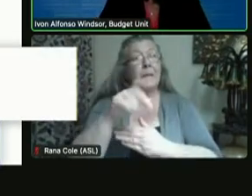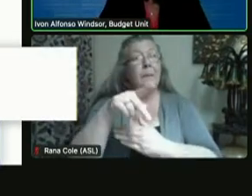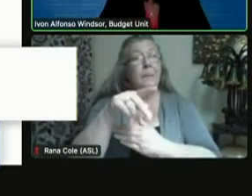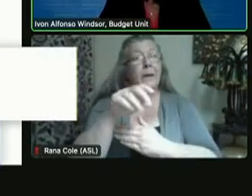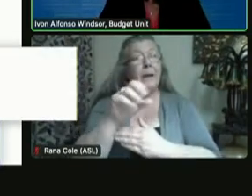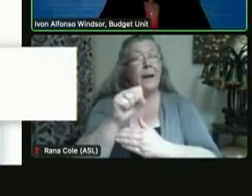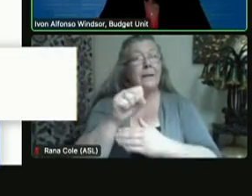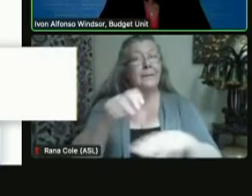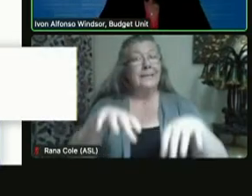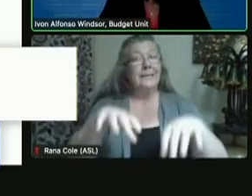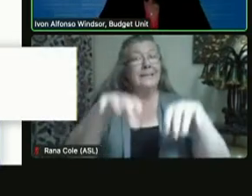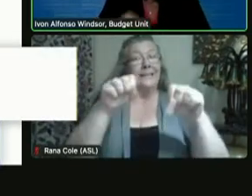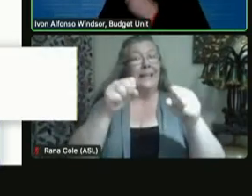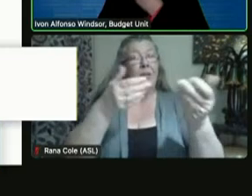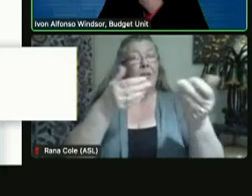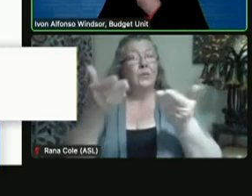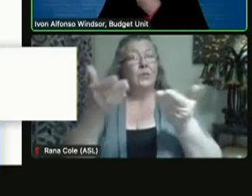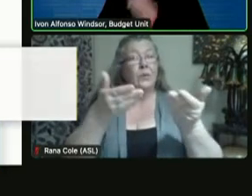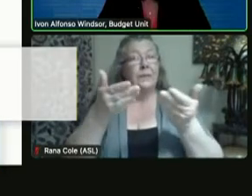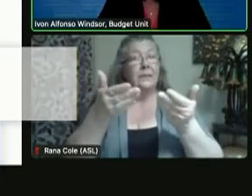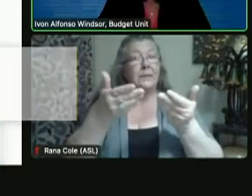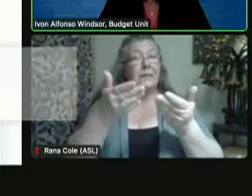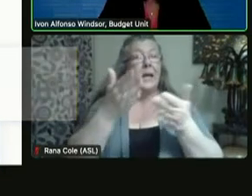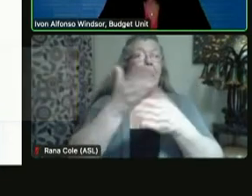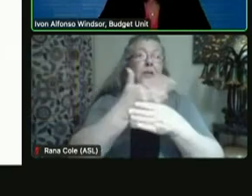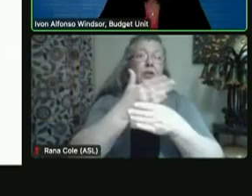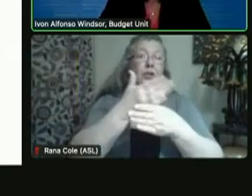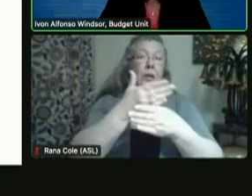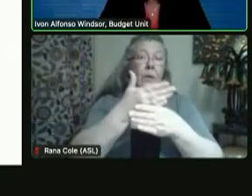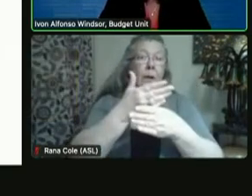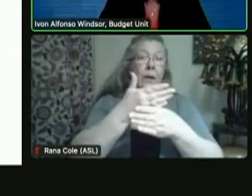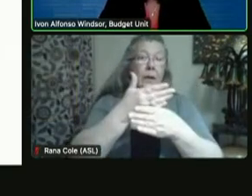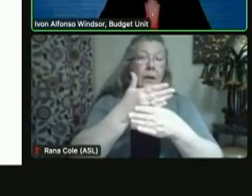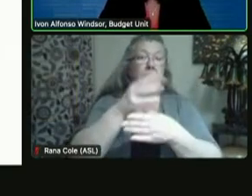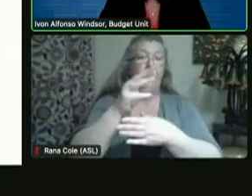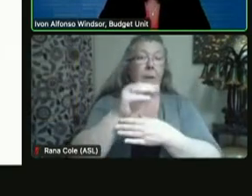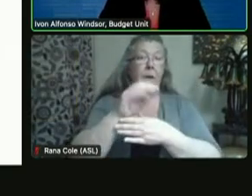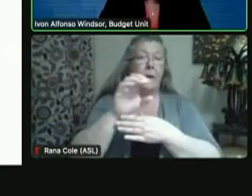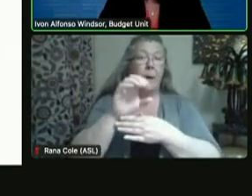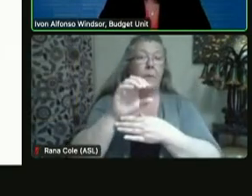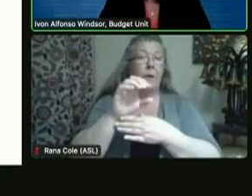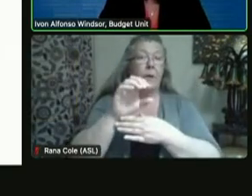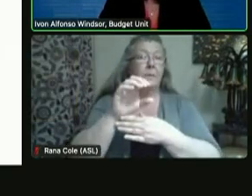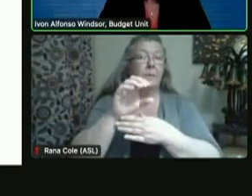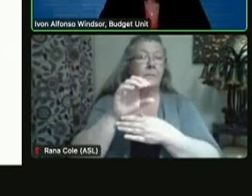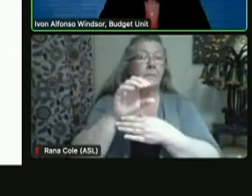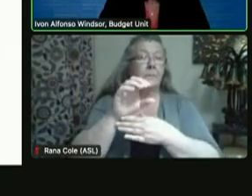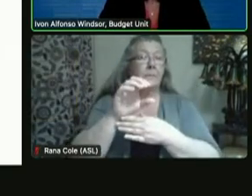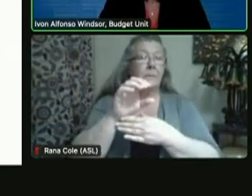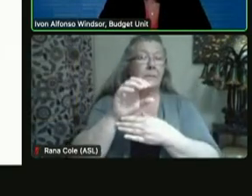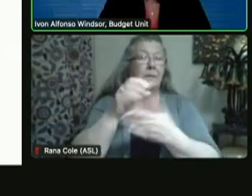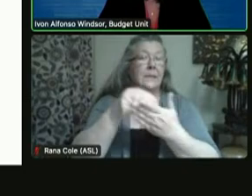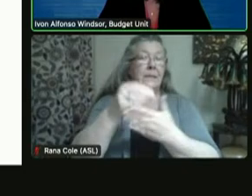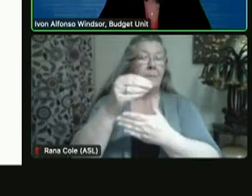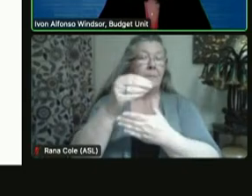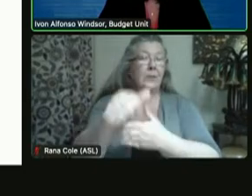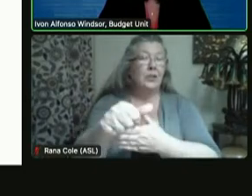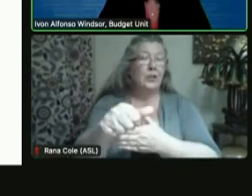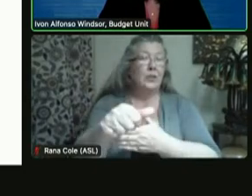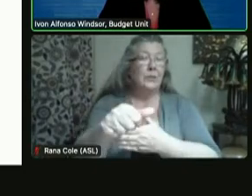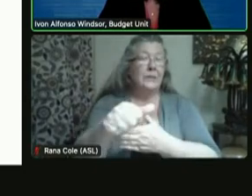share of the MCPS budget from the Montgomery County operating budget. So MCPS is constantly